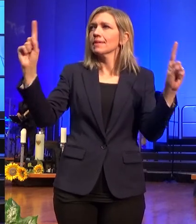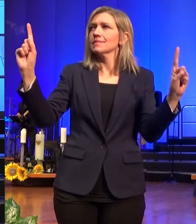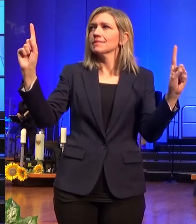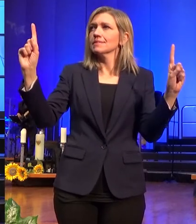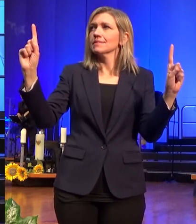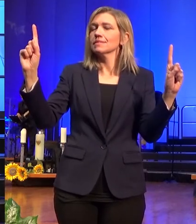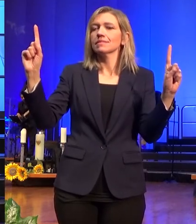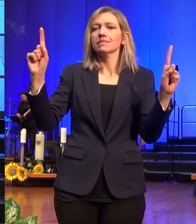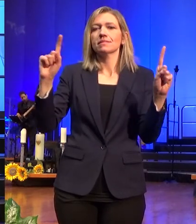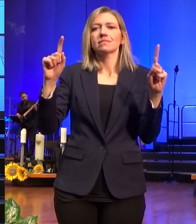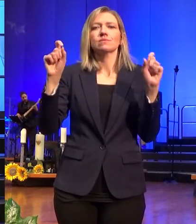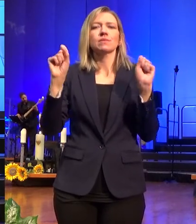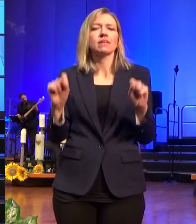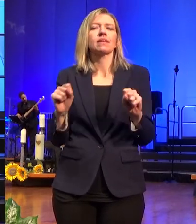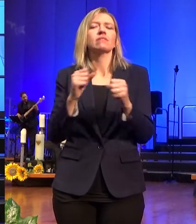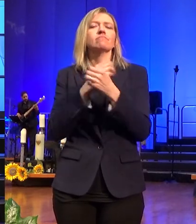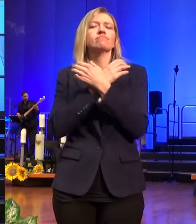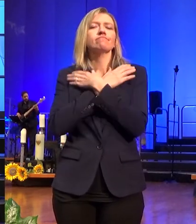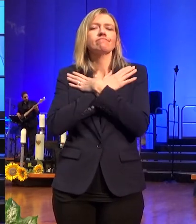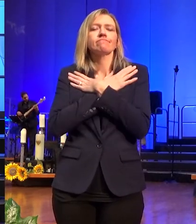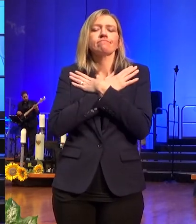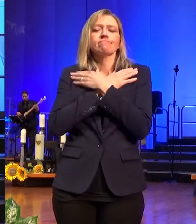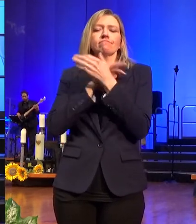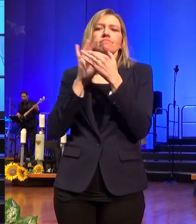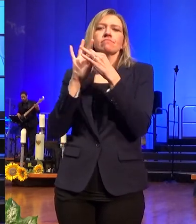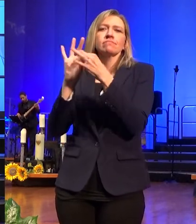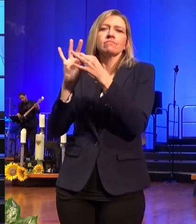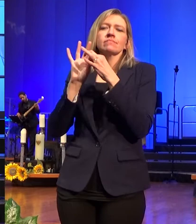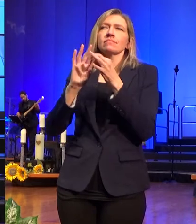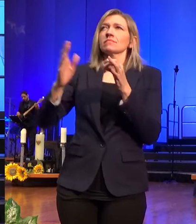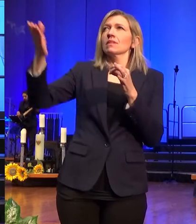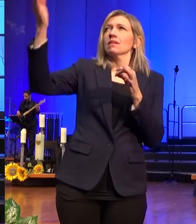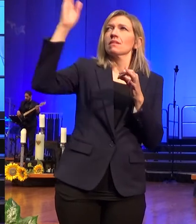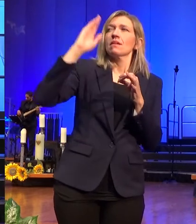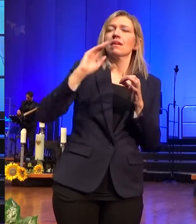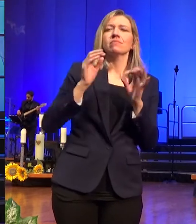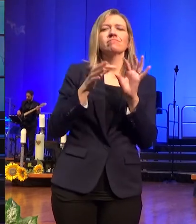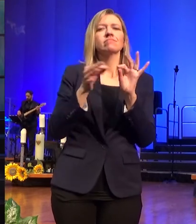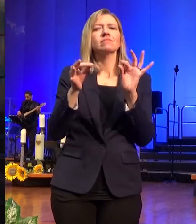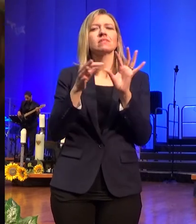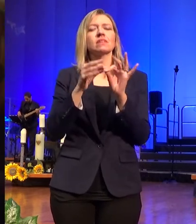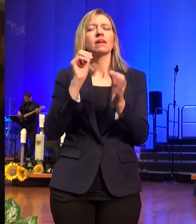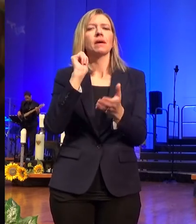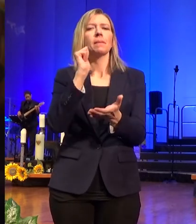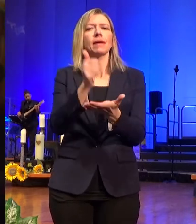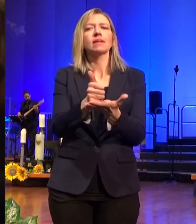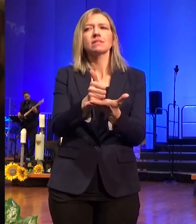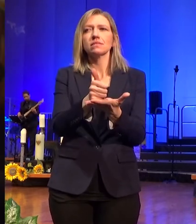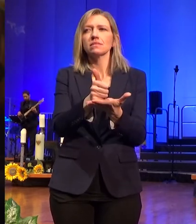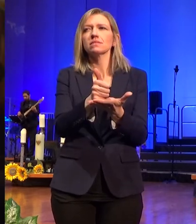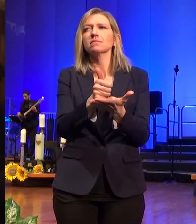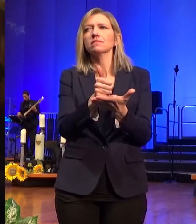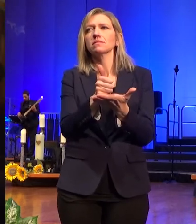that we rest in God and say